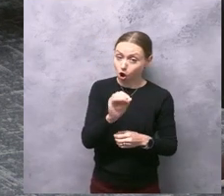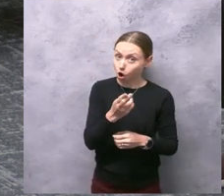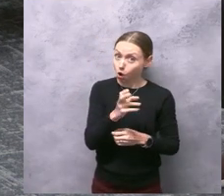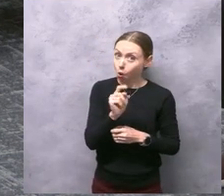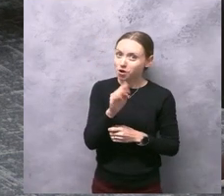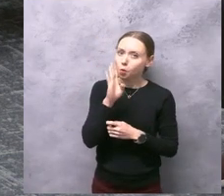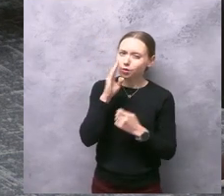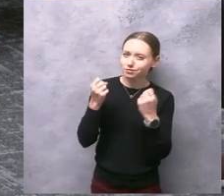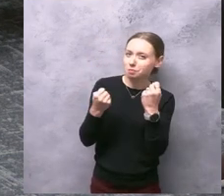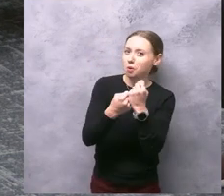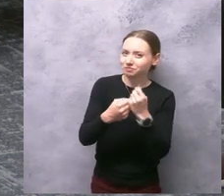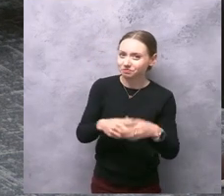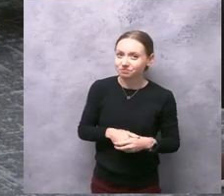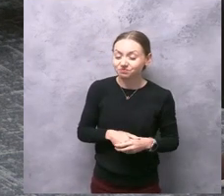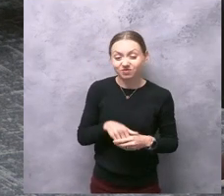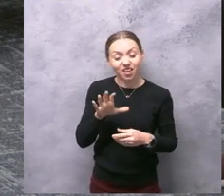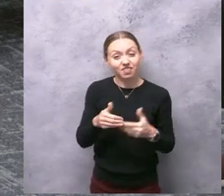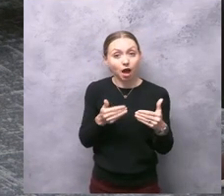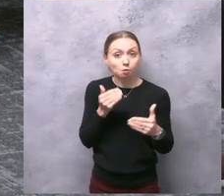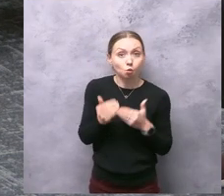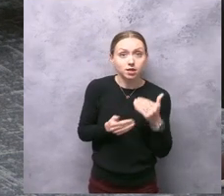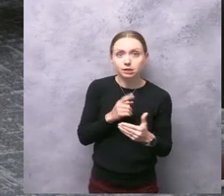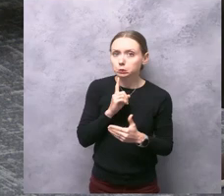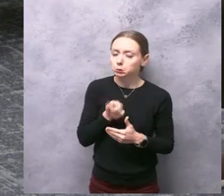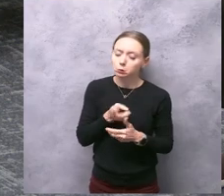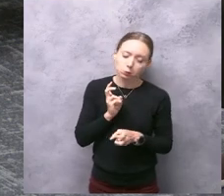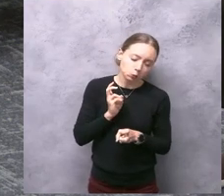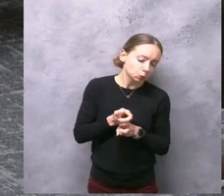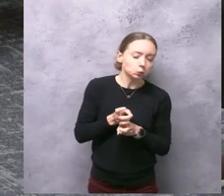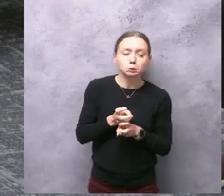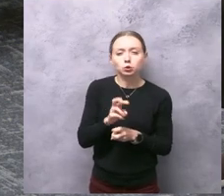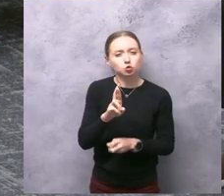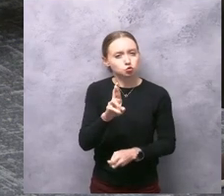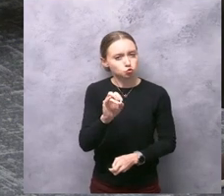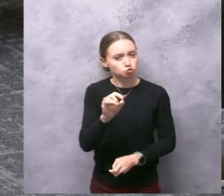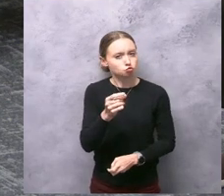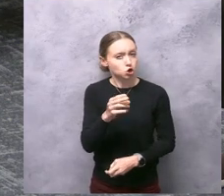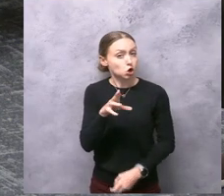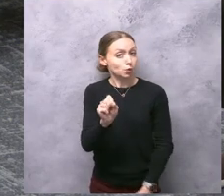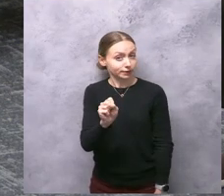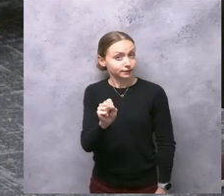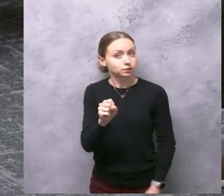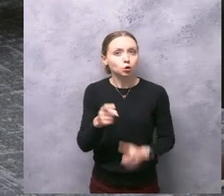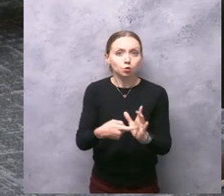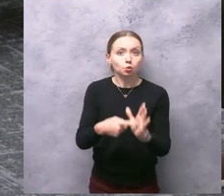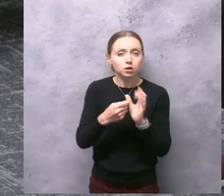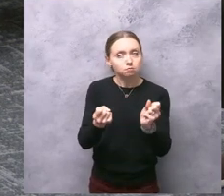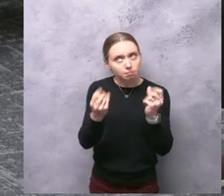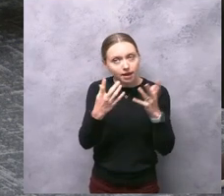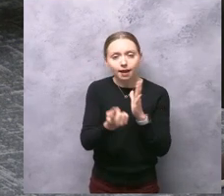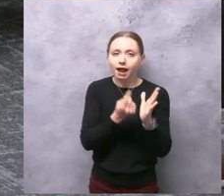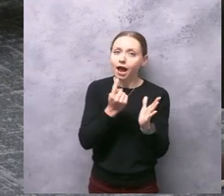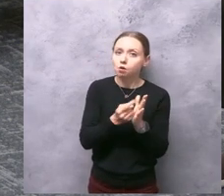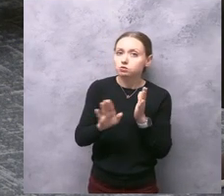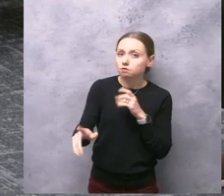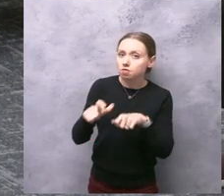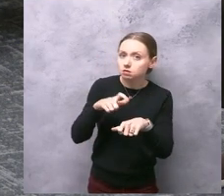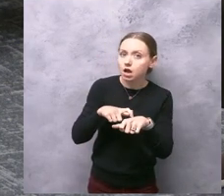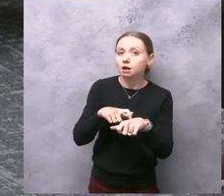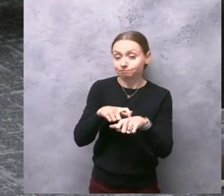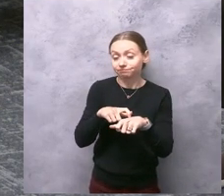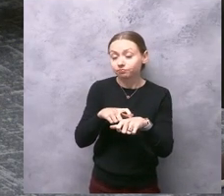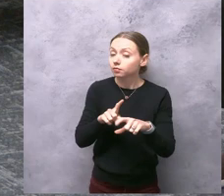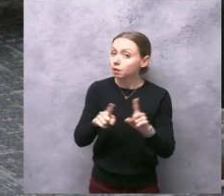The cohort process is rigorous, as the candidates can attest to. It requires many hours of dedicated time, but